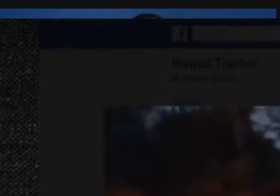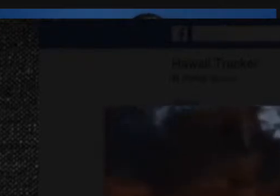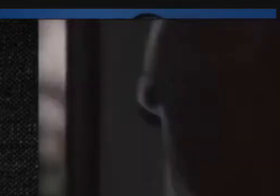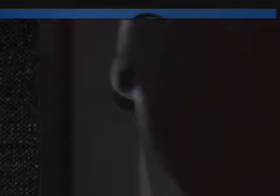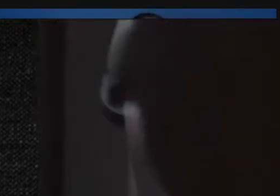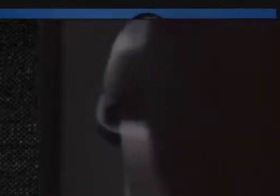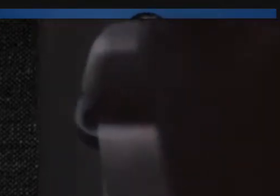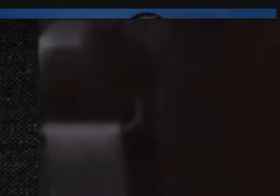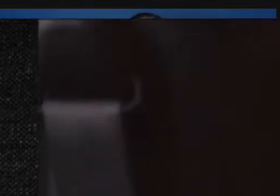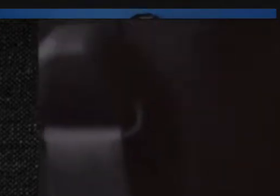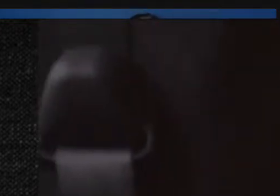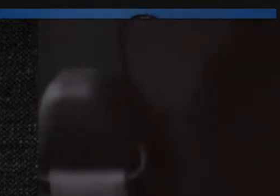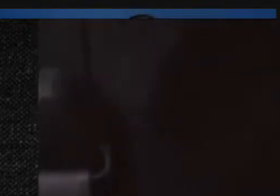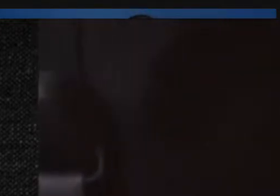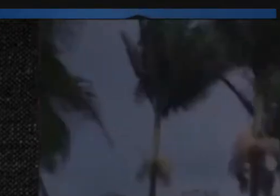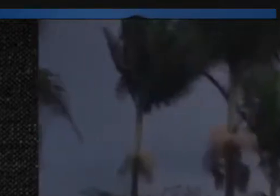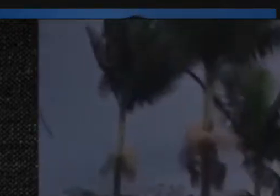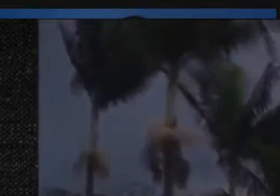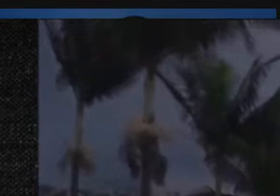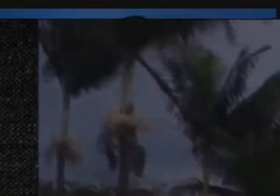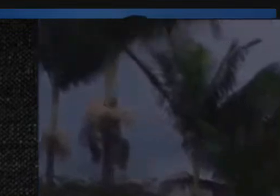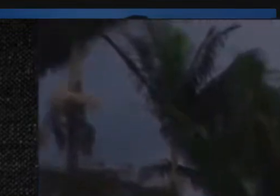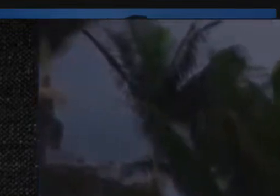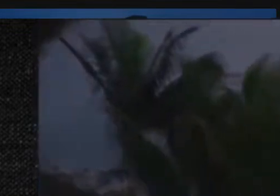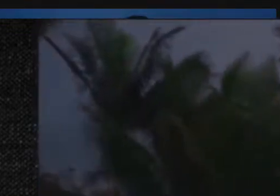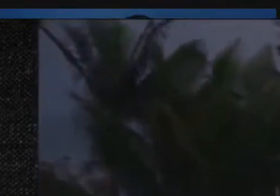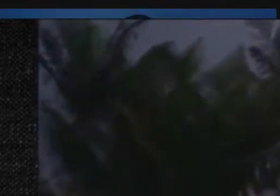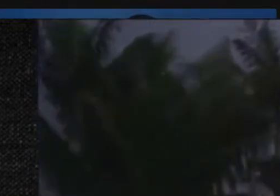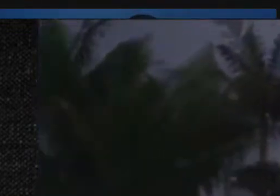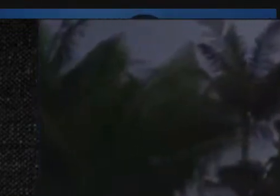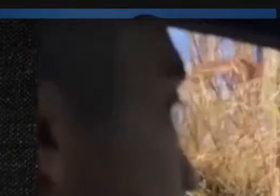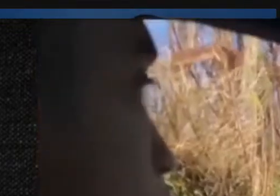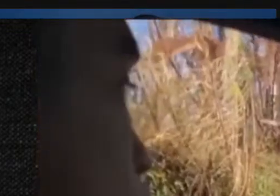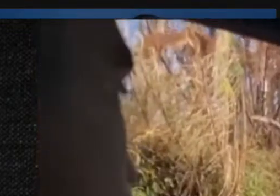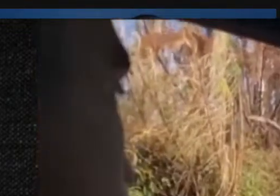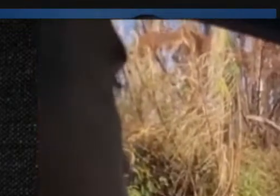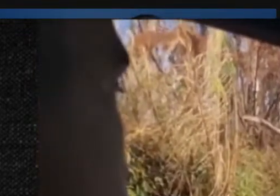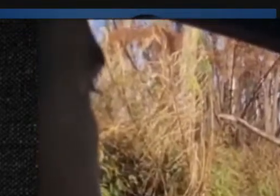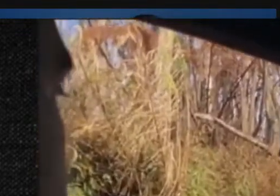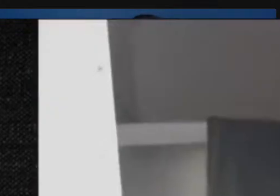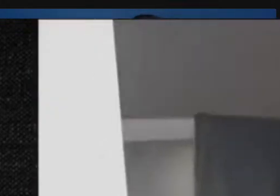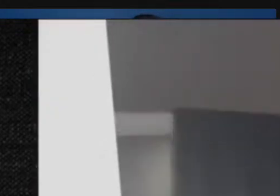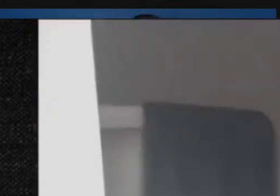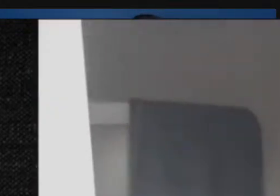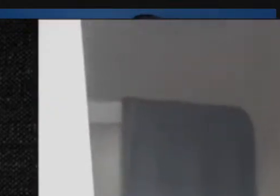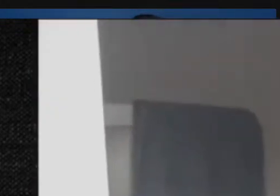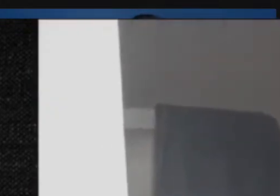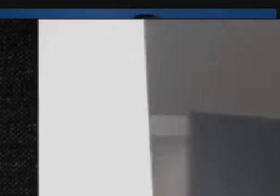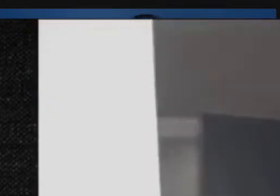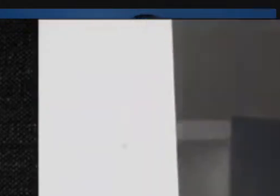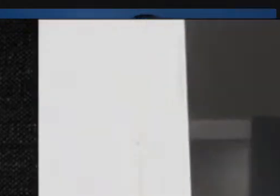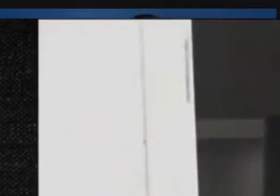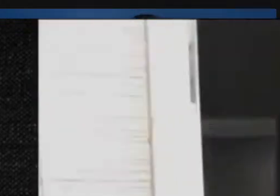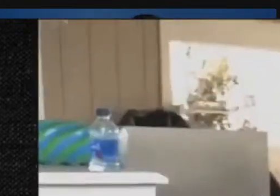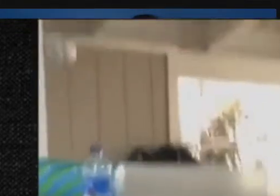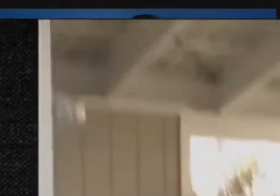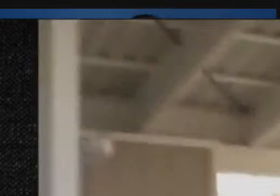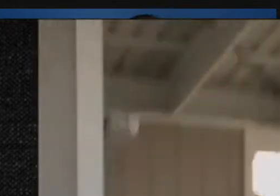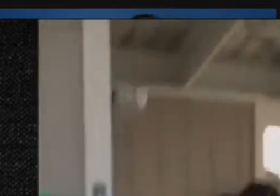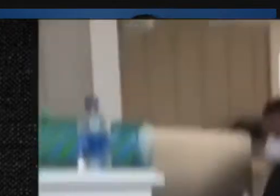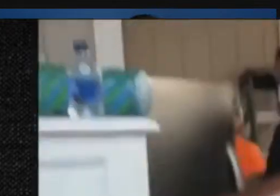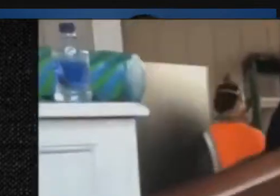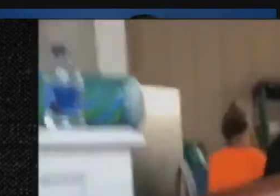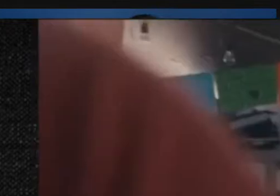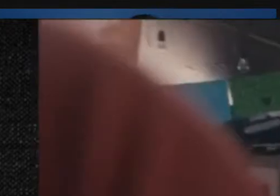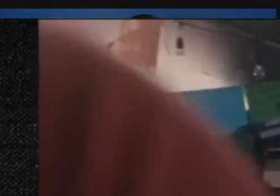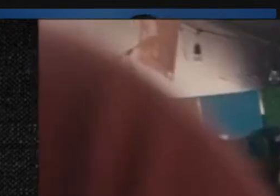lava moving. They weren't just sharing a story, they were helping their neighbor. If a family was being evacuated, my group would just jump in and help out.